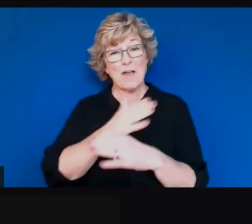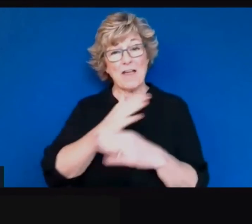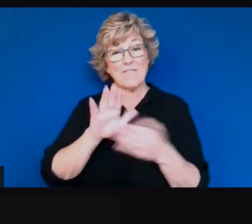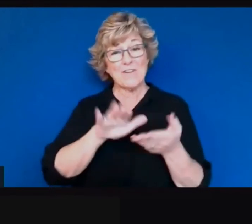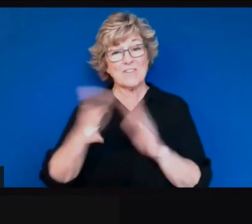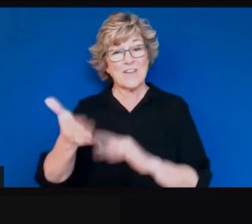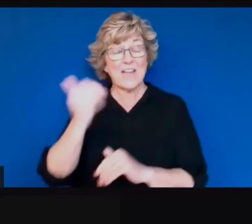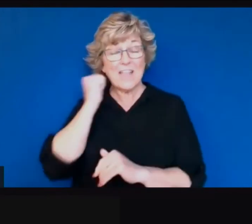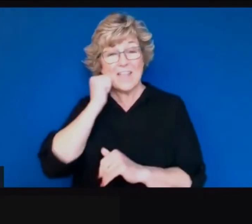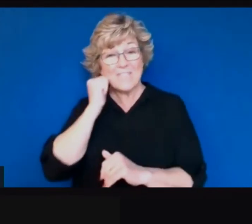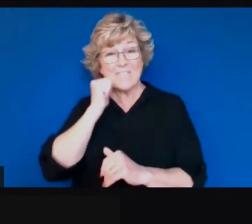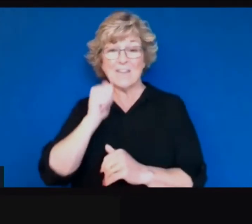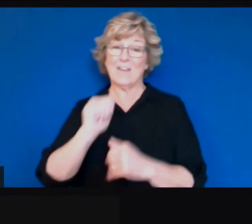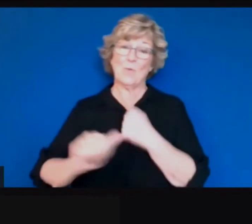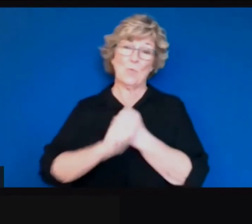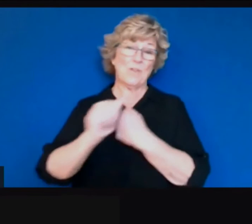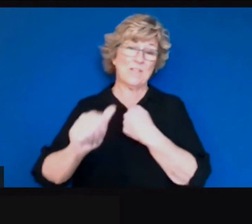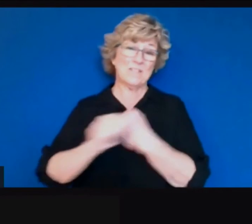risk.